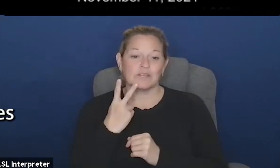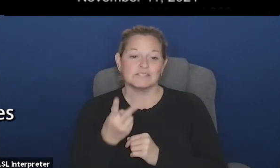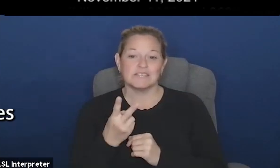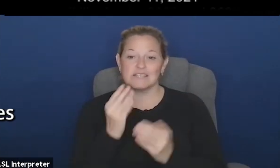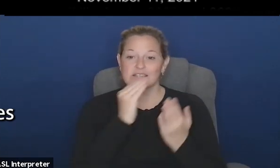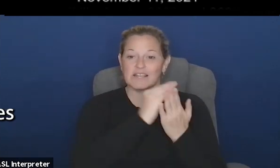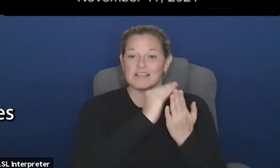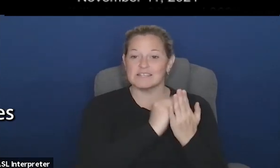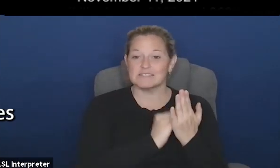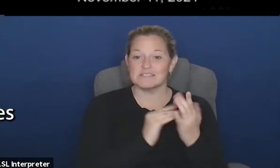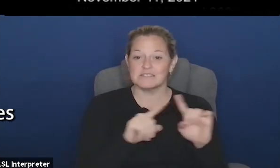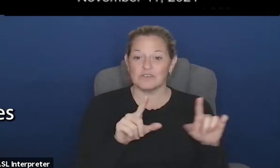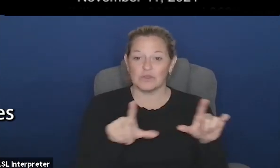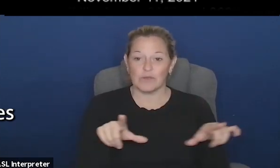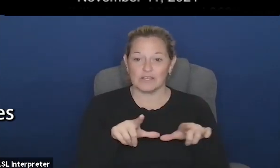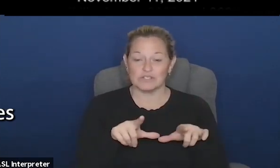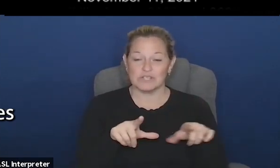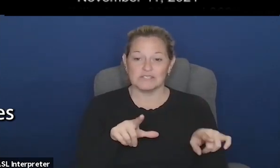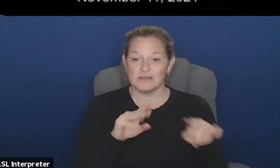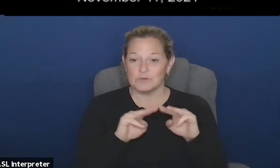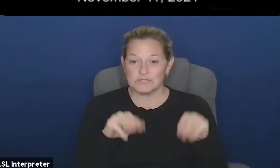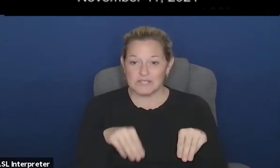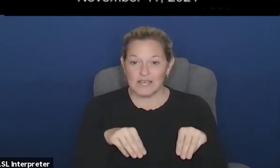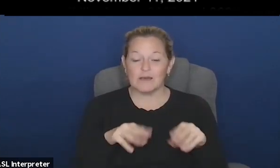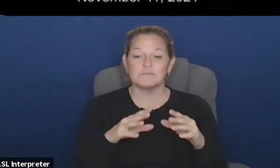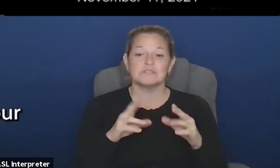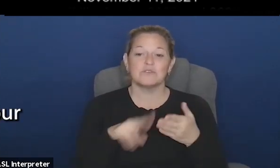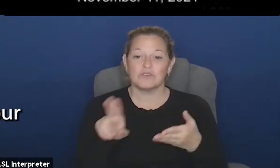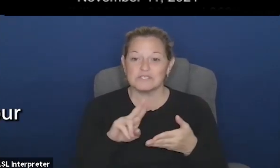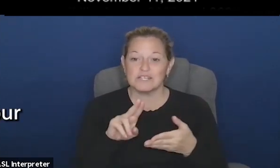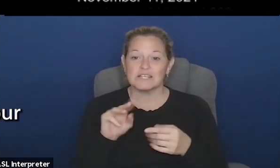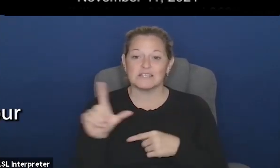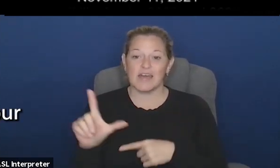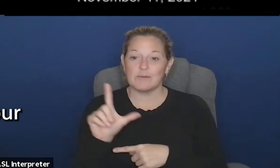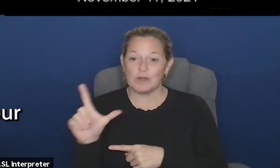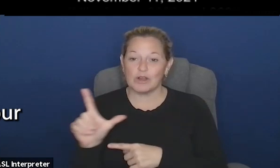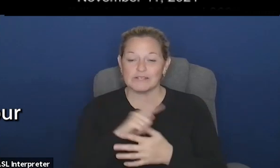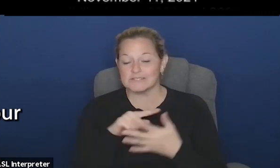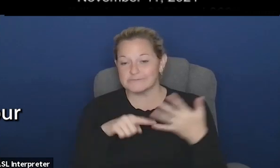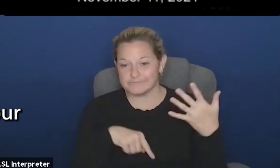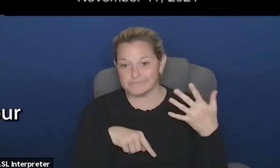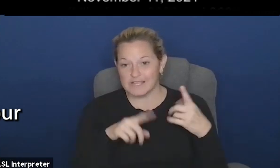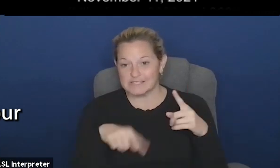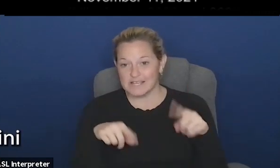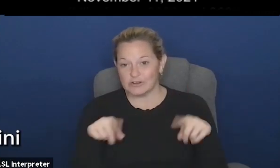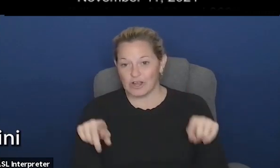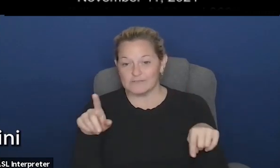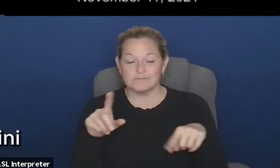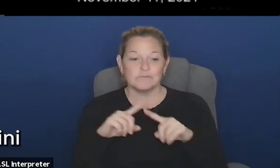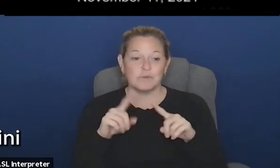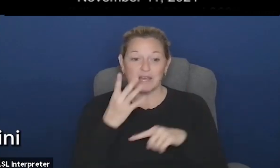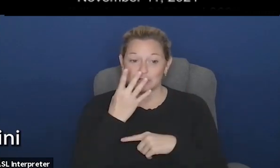again, it's museums and universities and libraries, et cetera. But the very exciting part of this is our Chilean